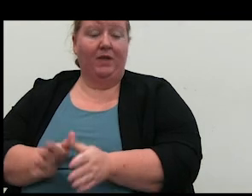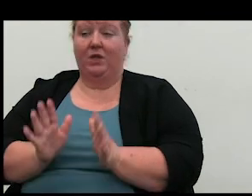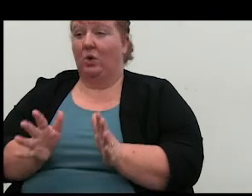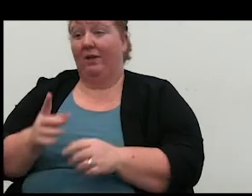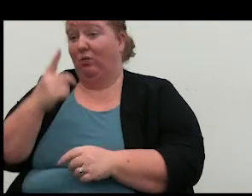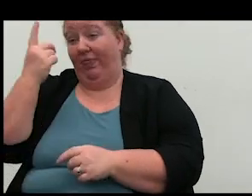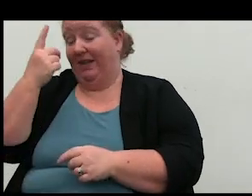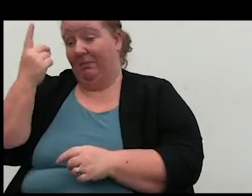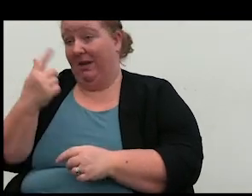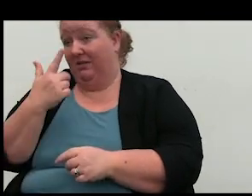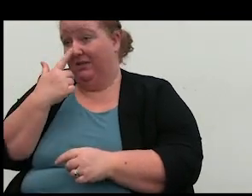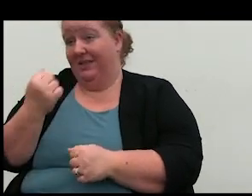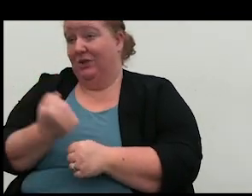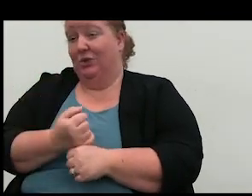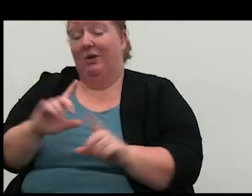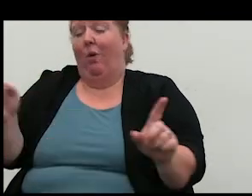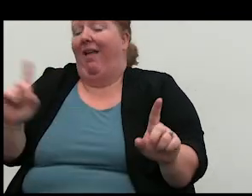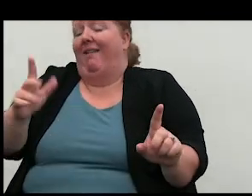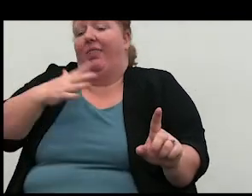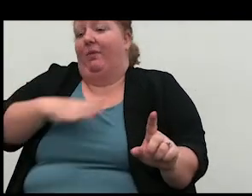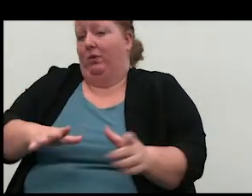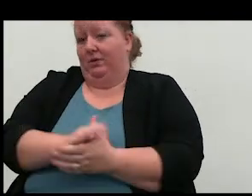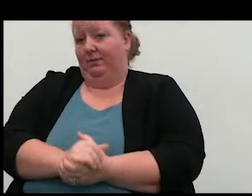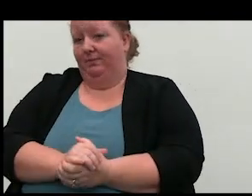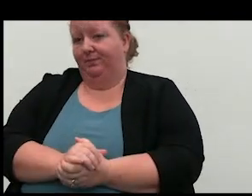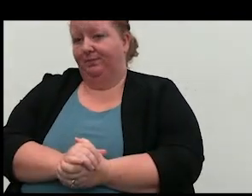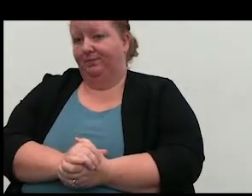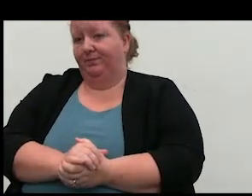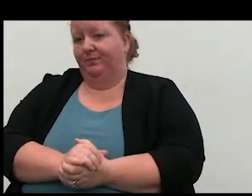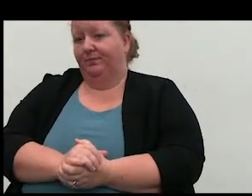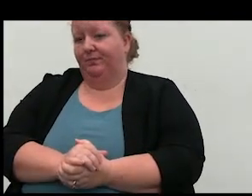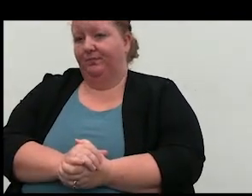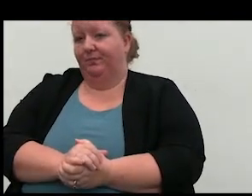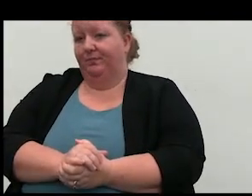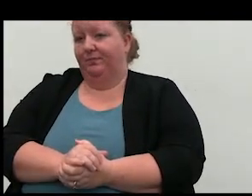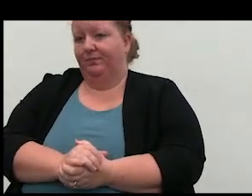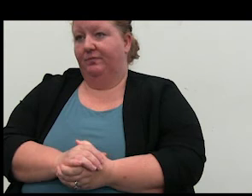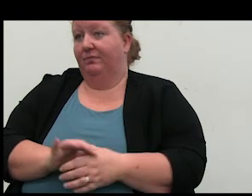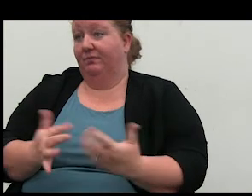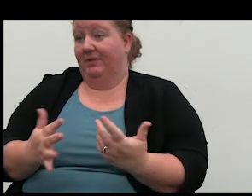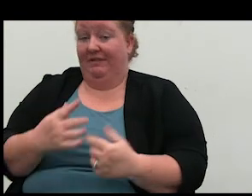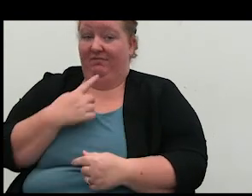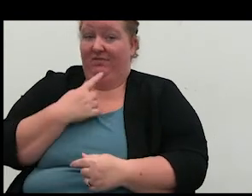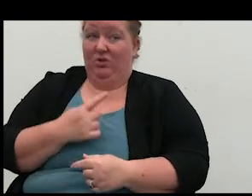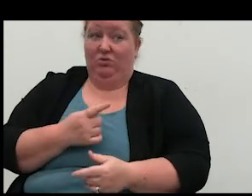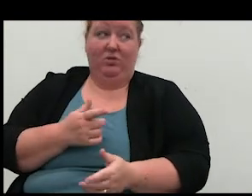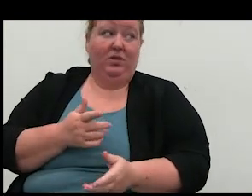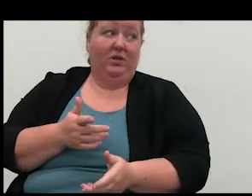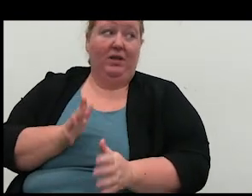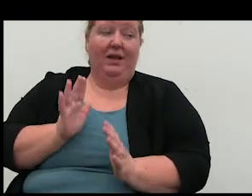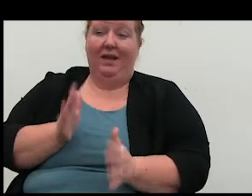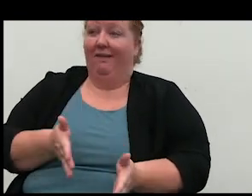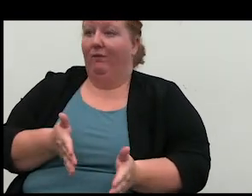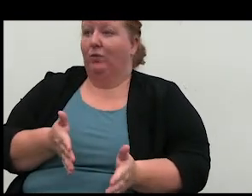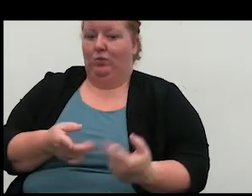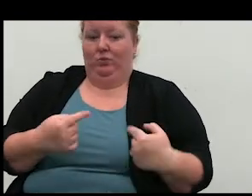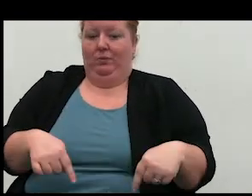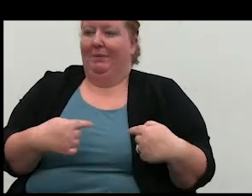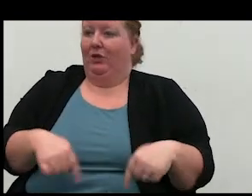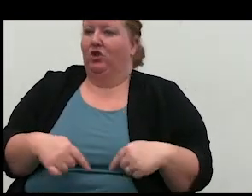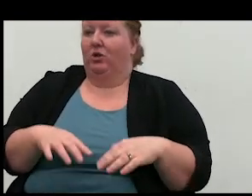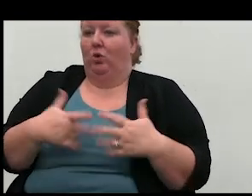about it, they can just do whatever they want. But if they're told, oh, you have to sort of get permission in a way